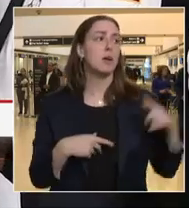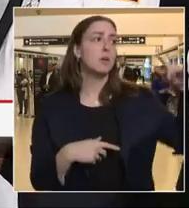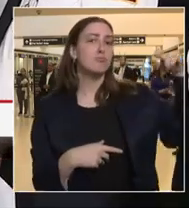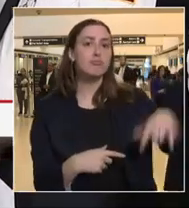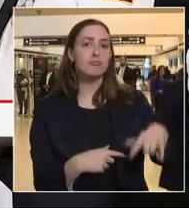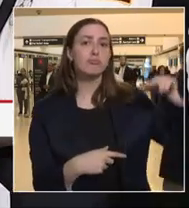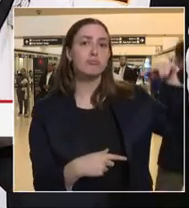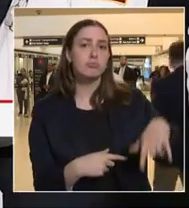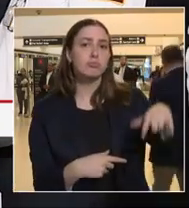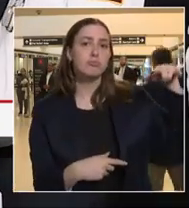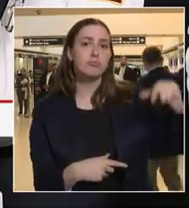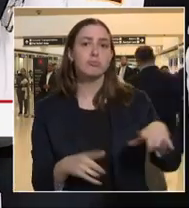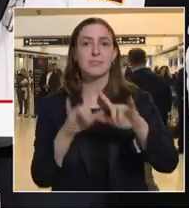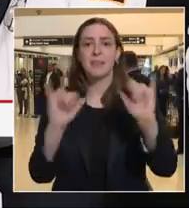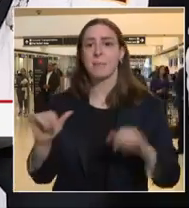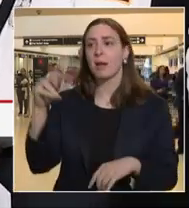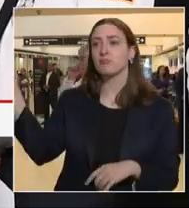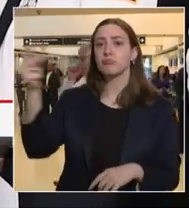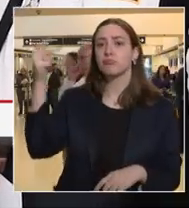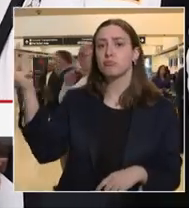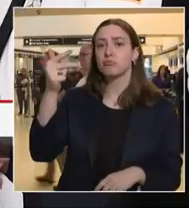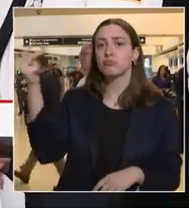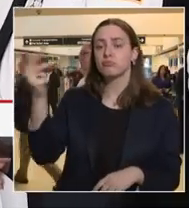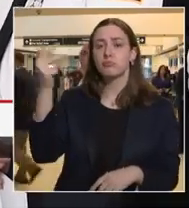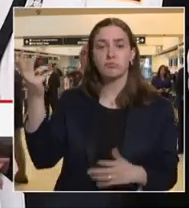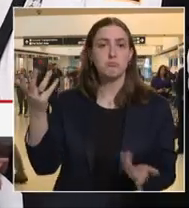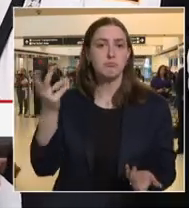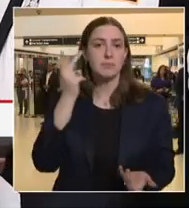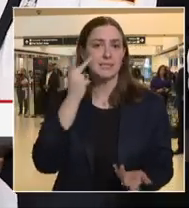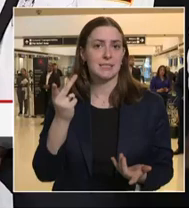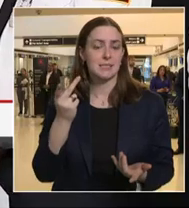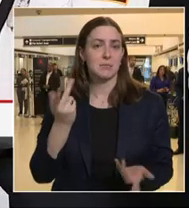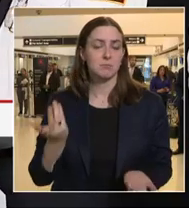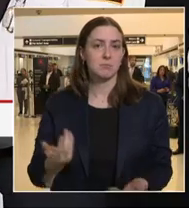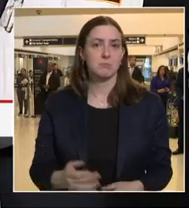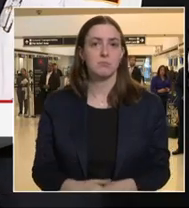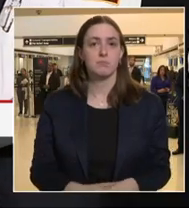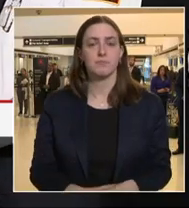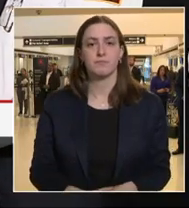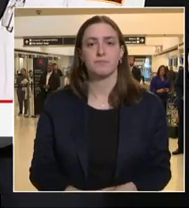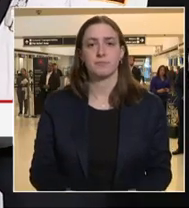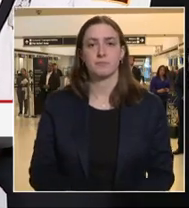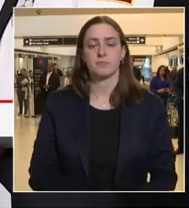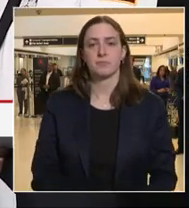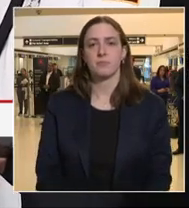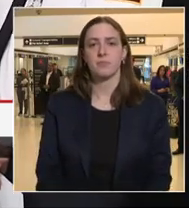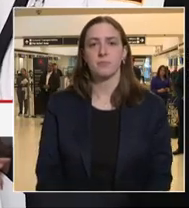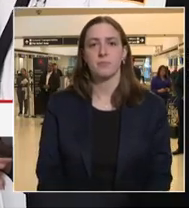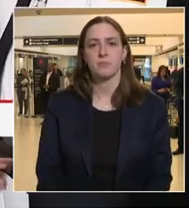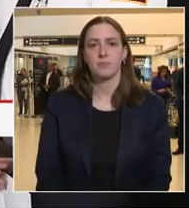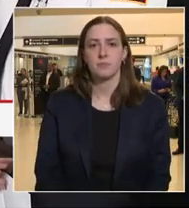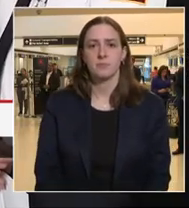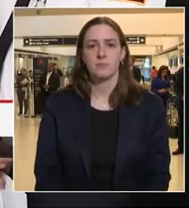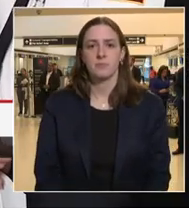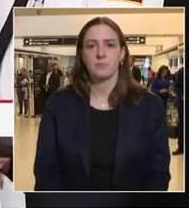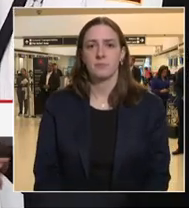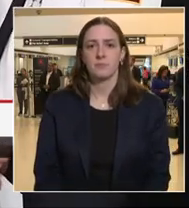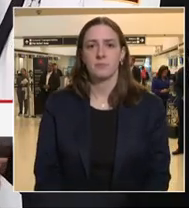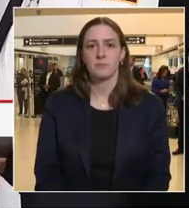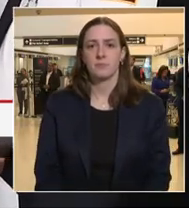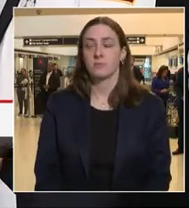with those two aircraft working together.